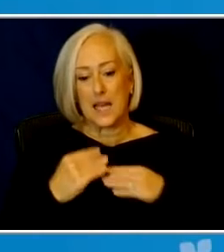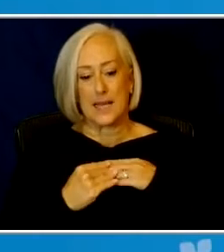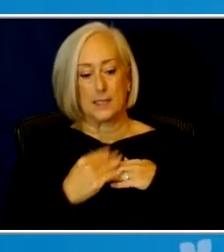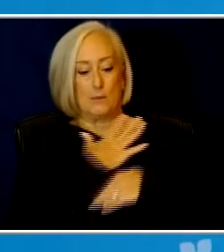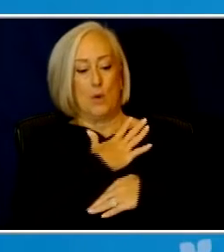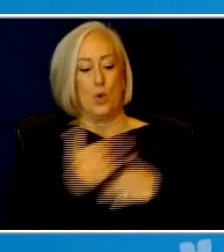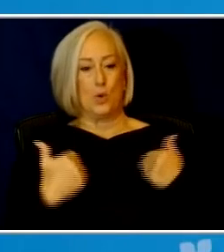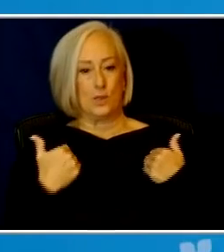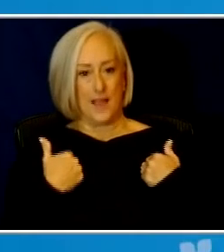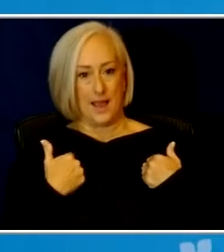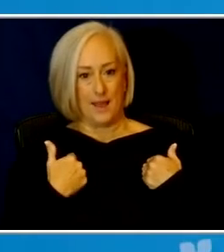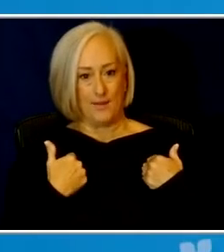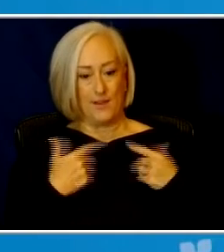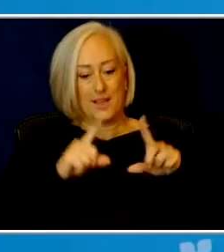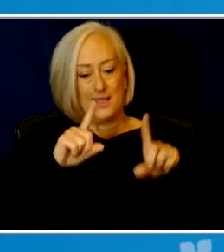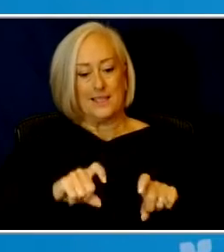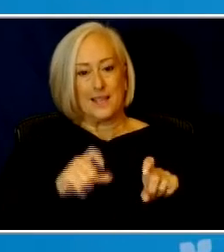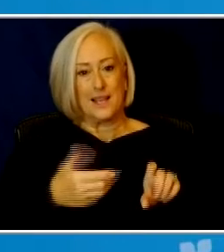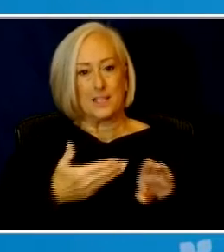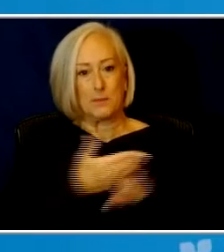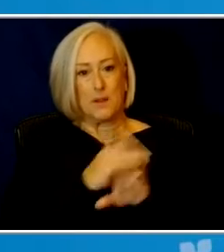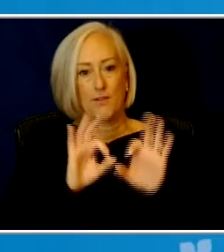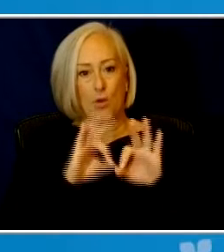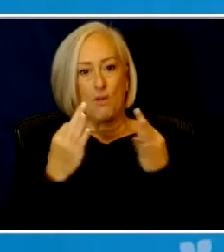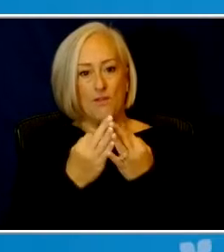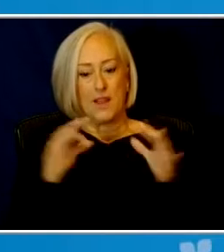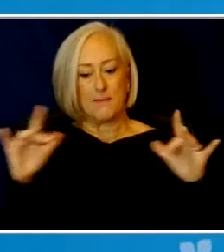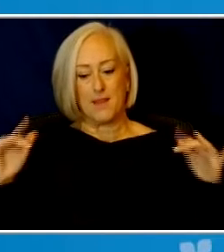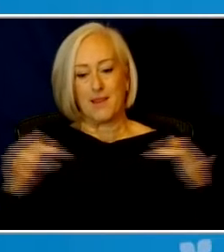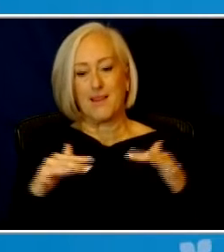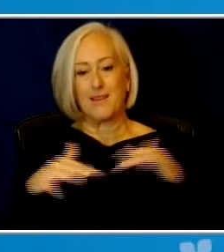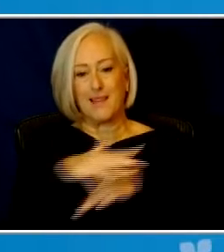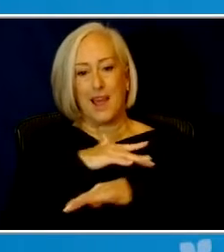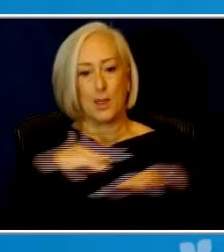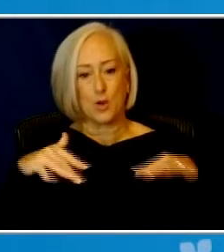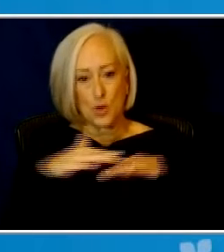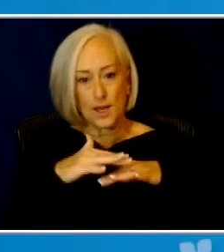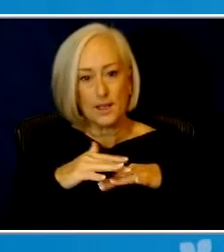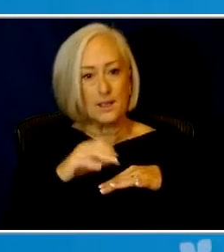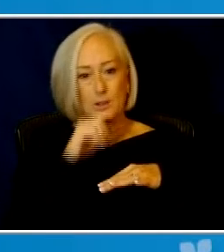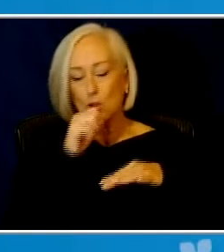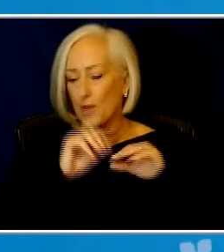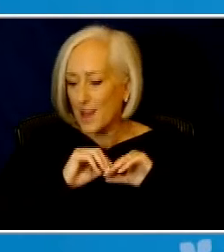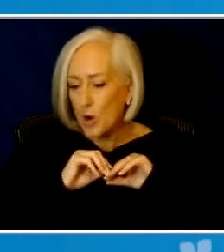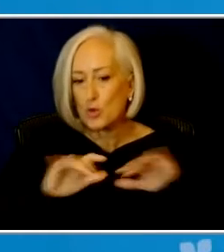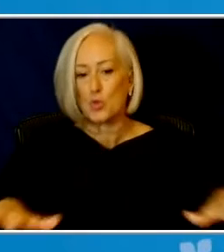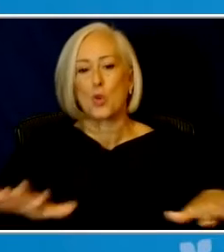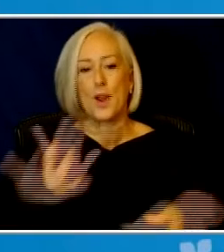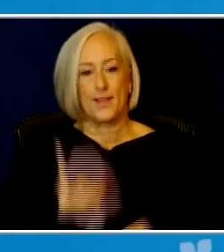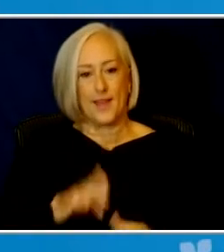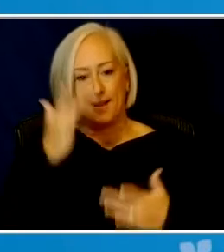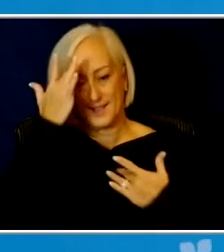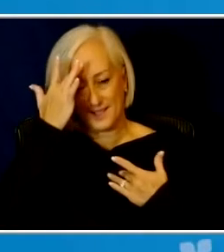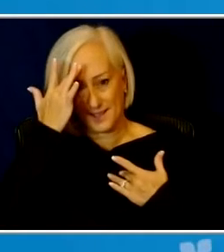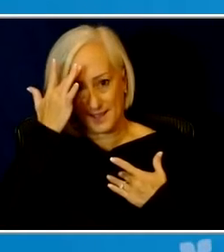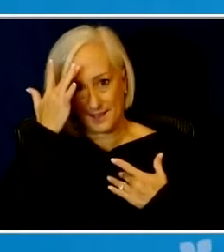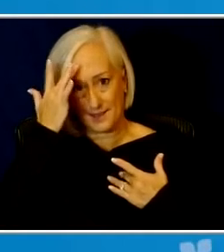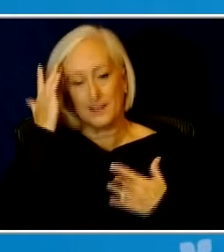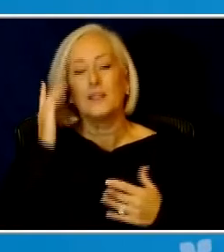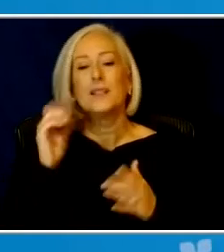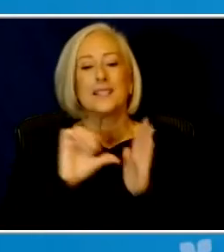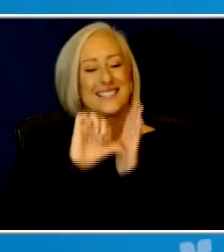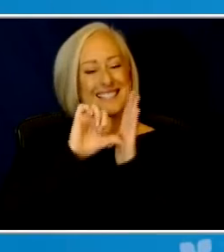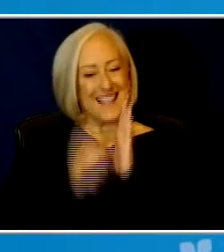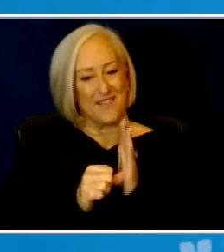not spreading at those intimate family gatherings, but really emphasizing prevention so that we have enough staff